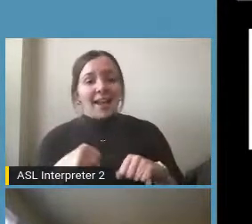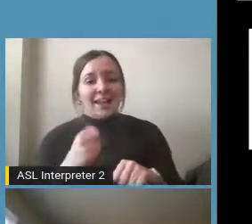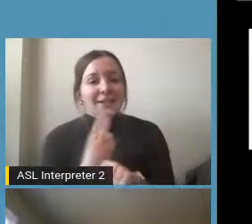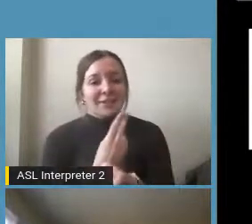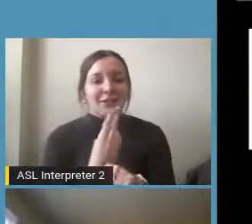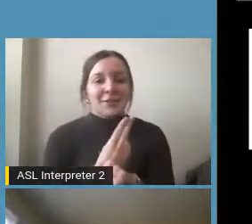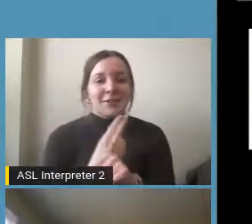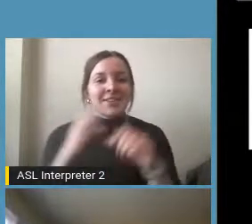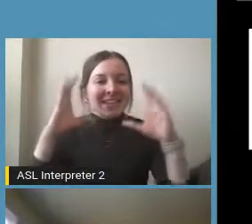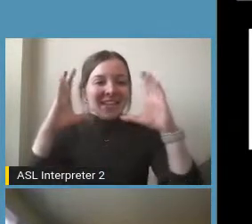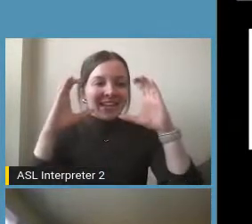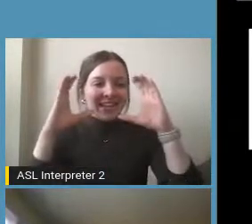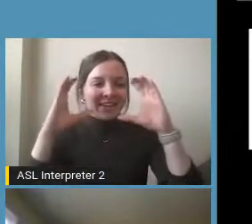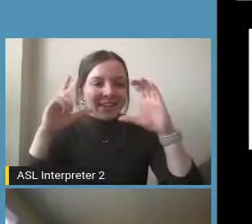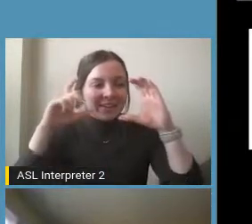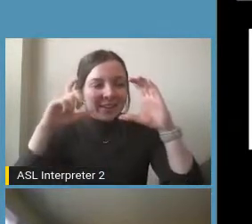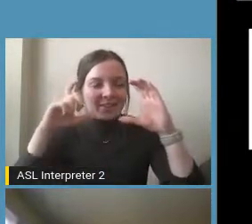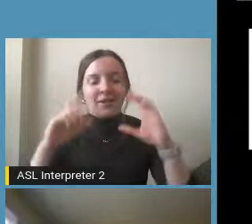And